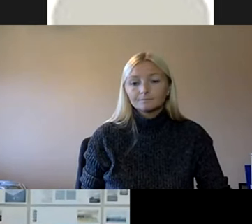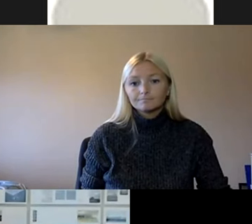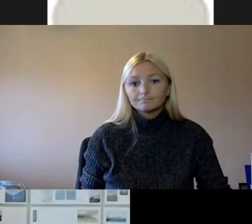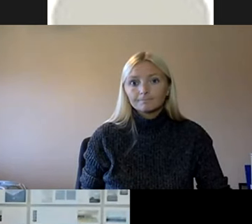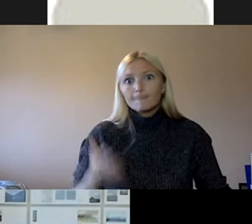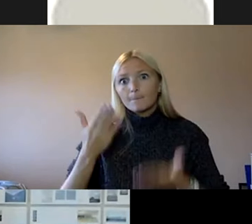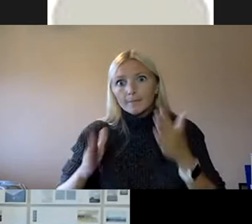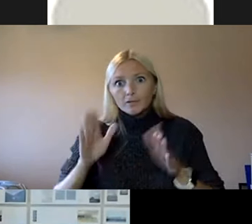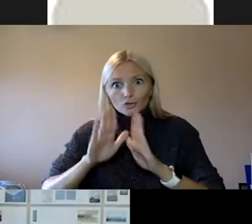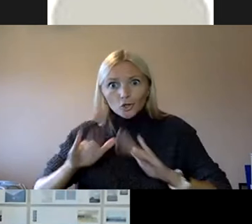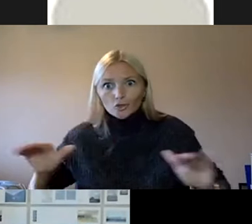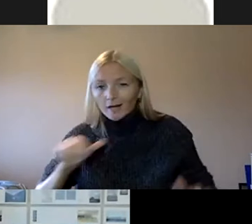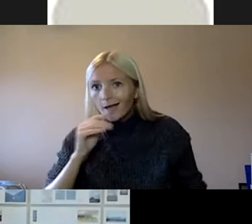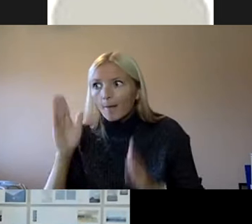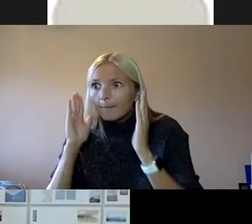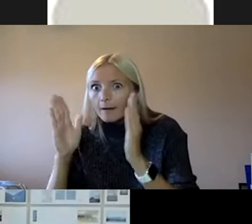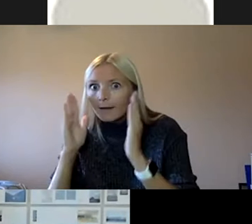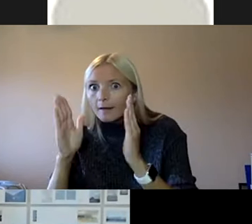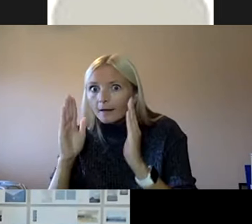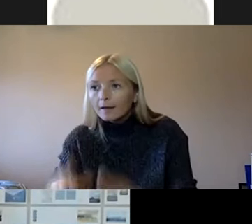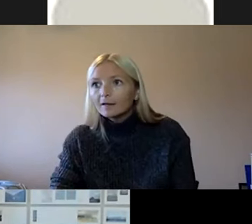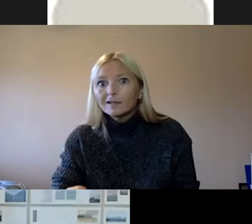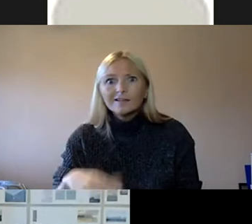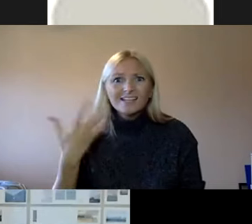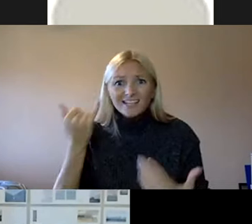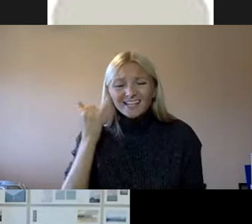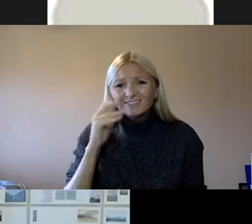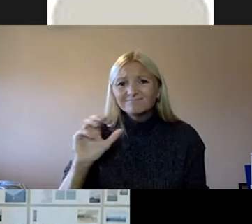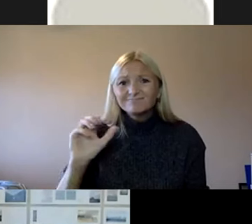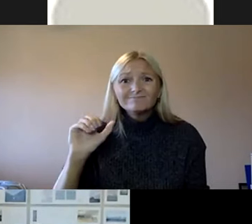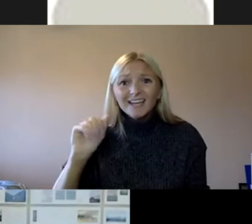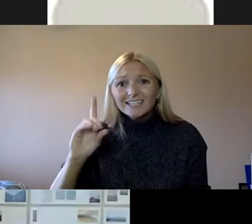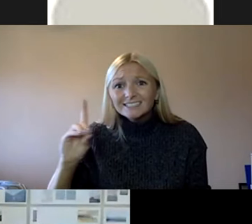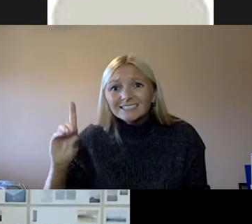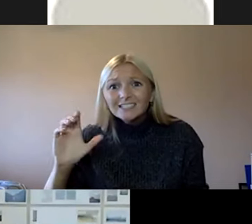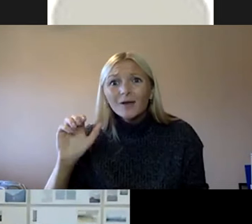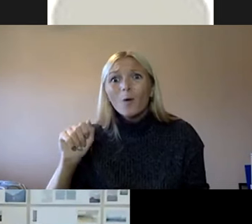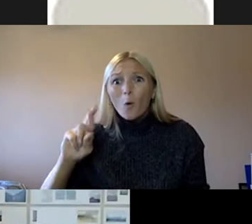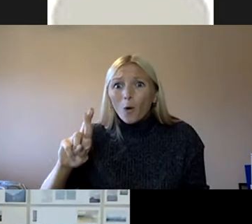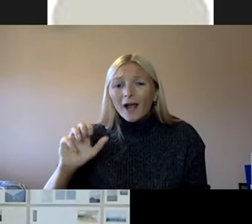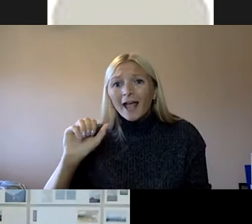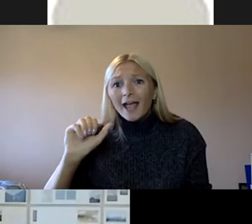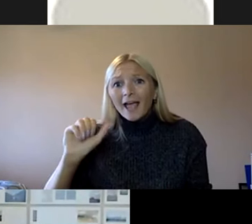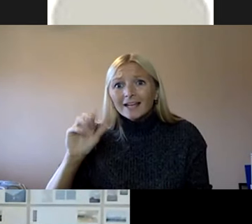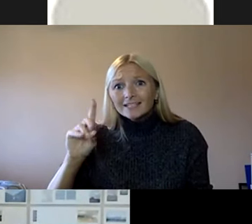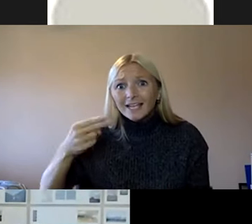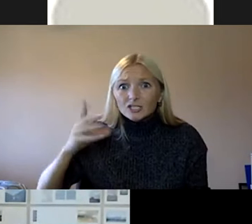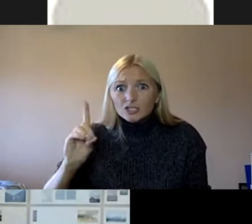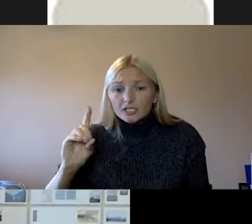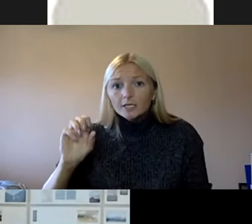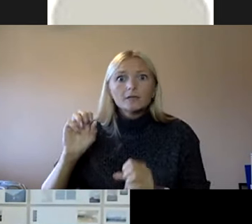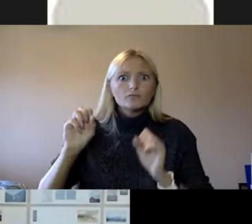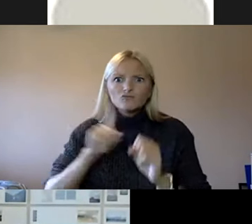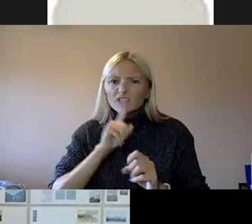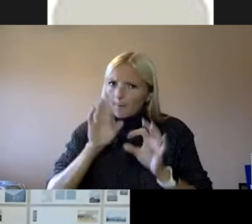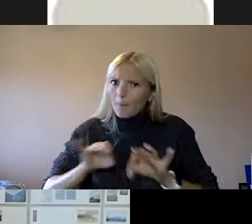pay attention. They have some kind of attention deficit. They get tired. So it's very important to change the pace and